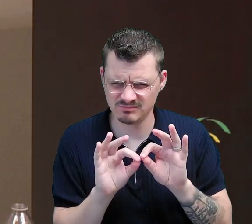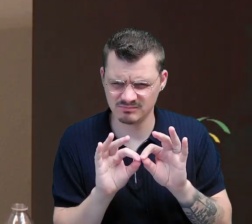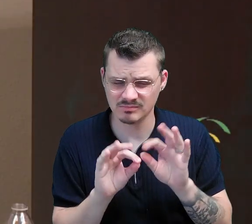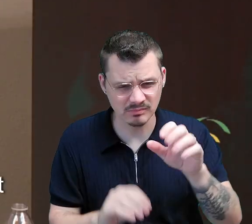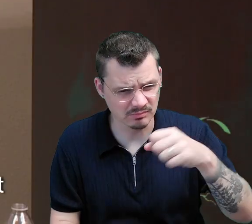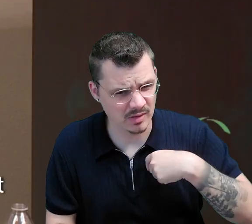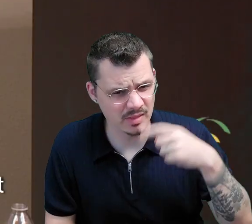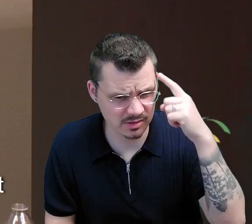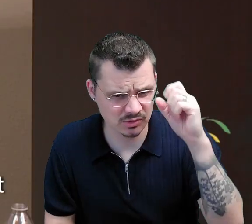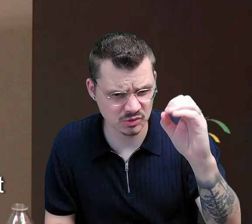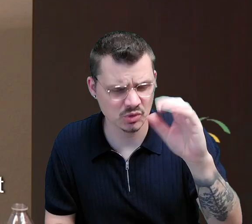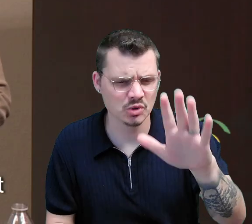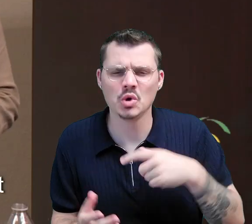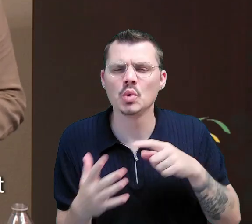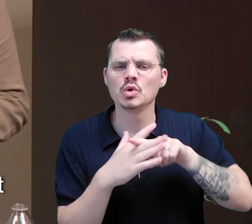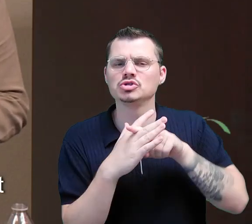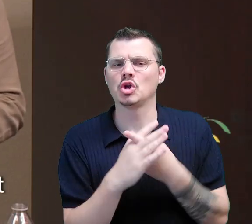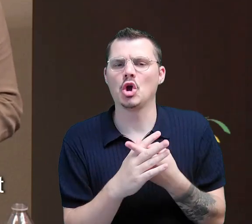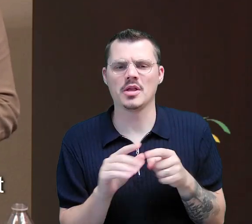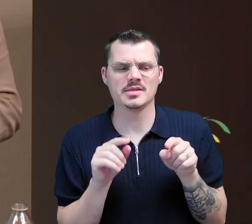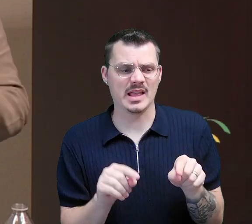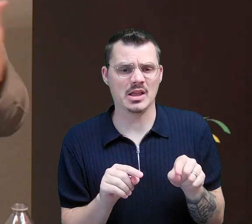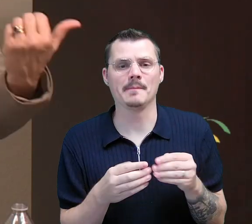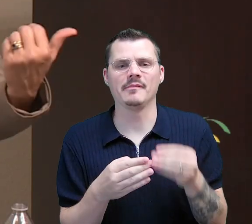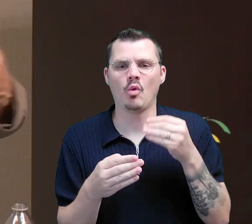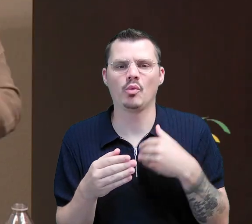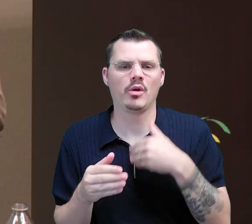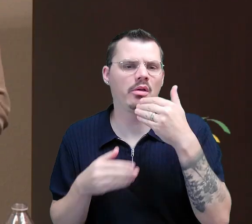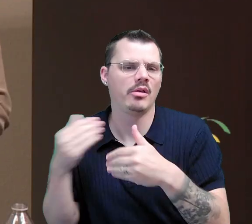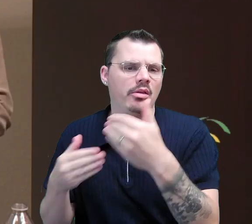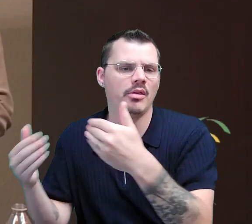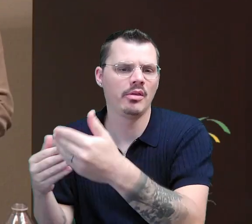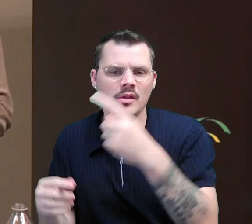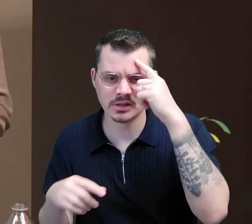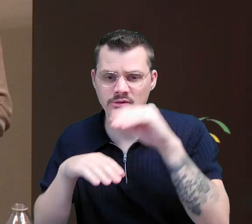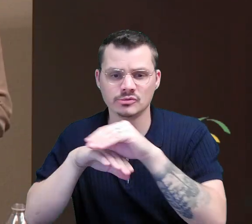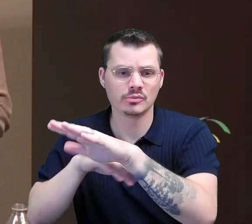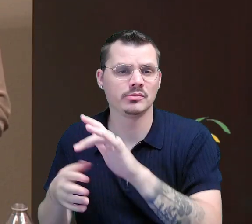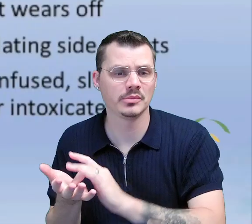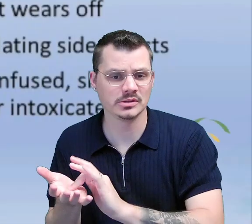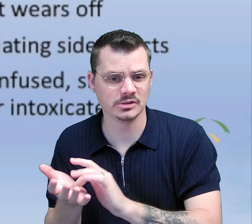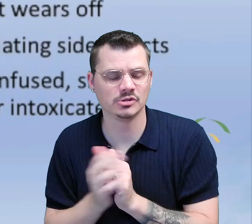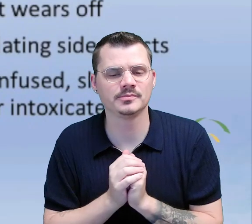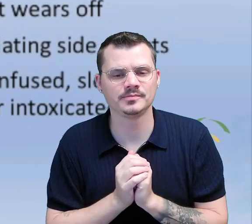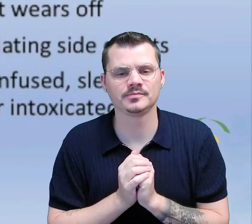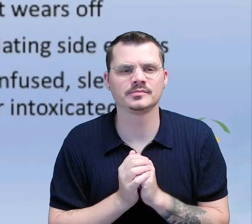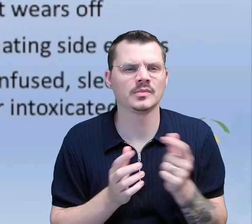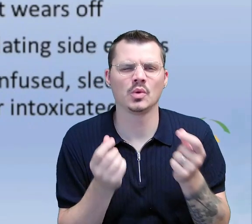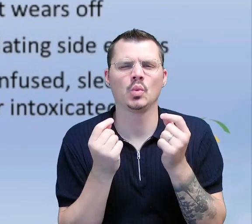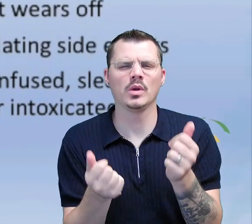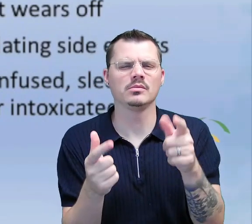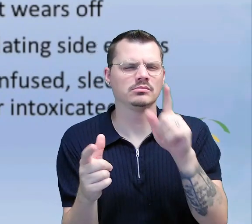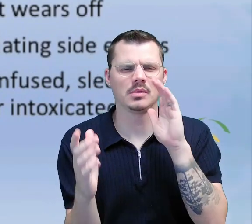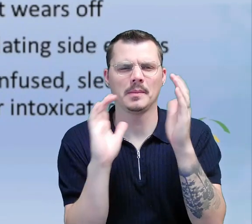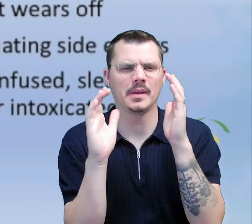does. So let's start there before we start talking about psychotropic medicines per se. And this is a